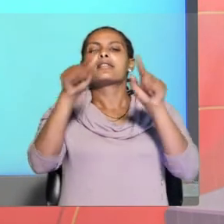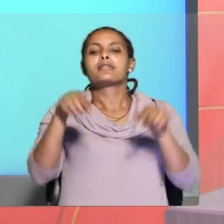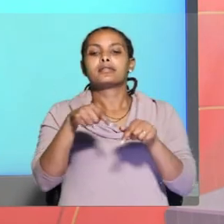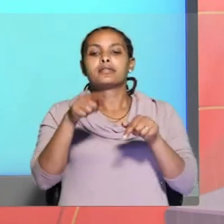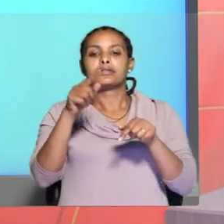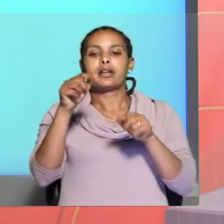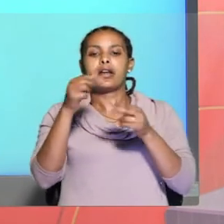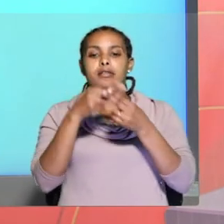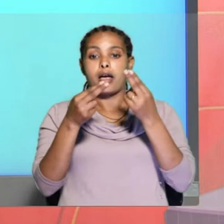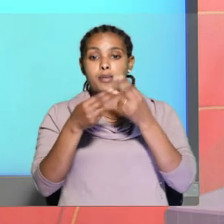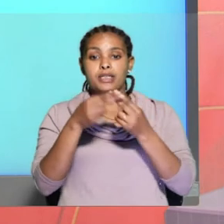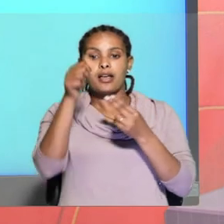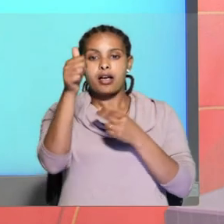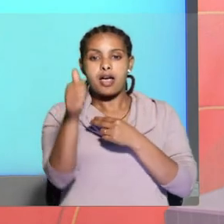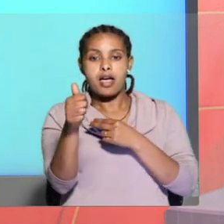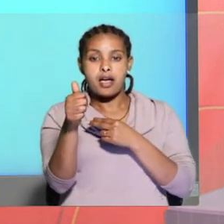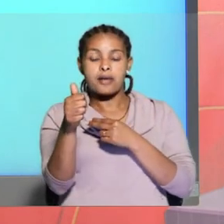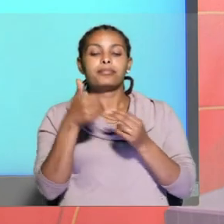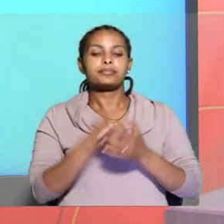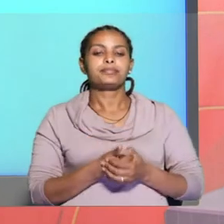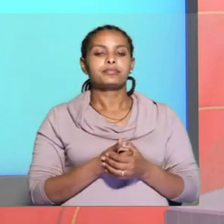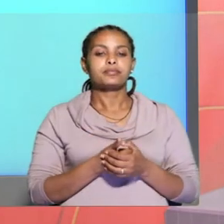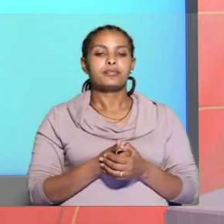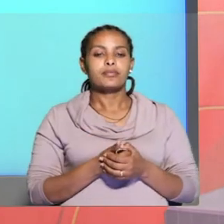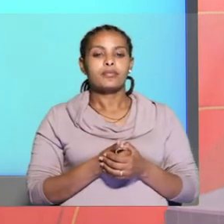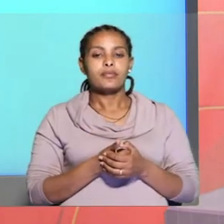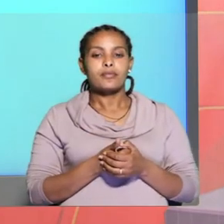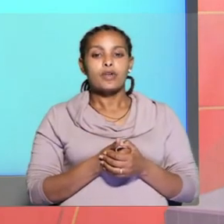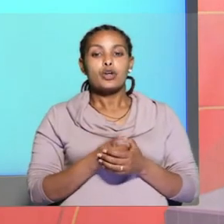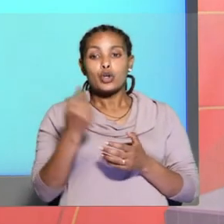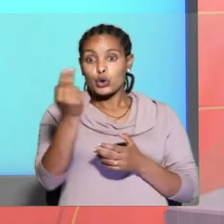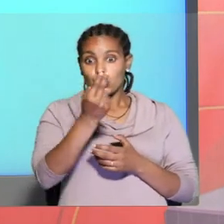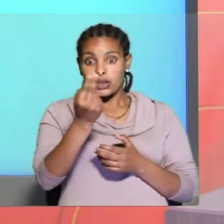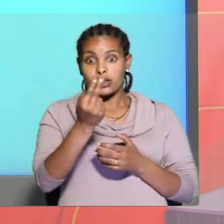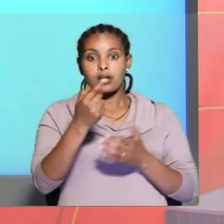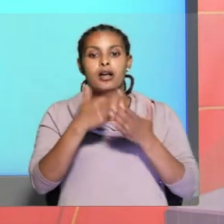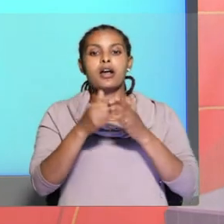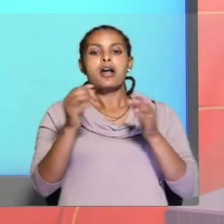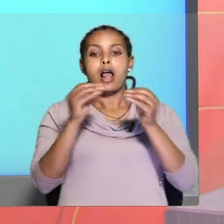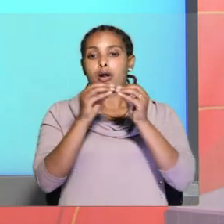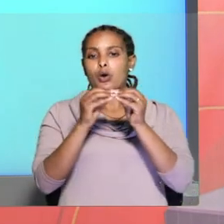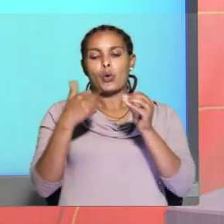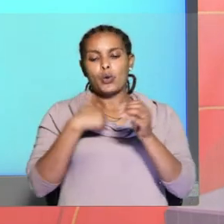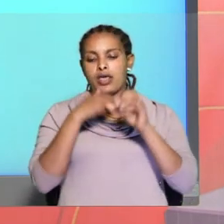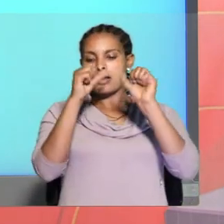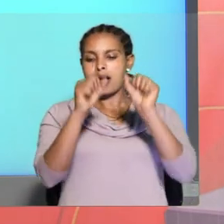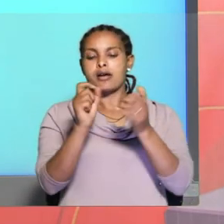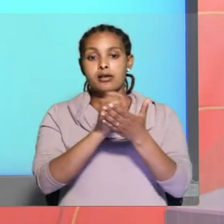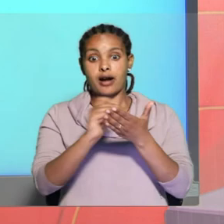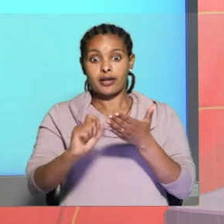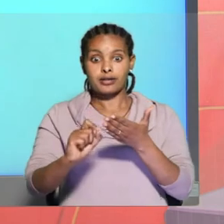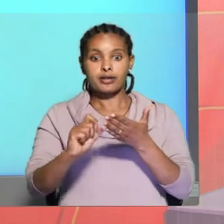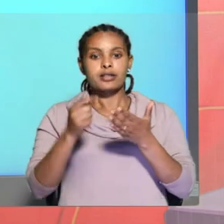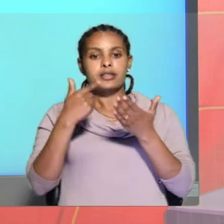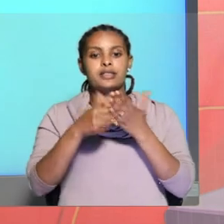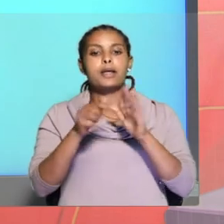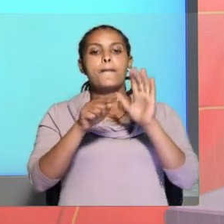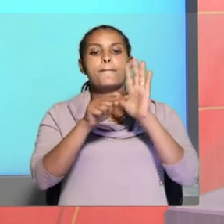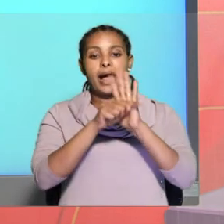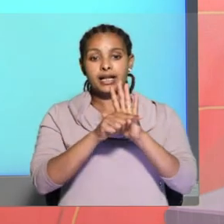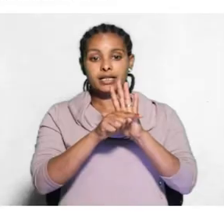concentration of a raised to 1 using calculus we can write this as